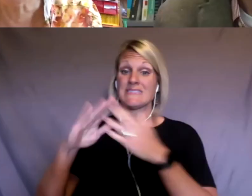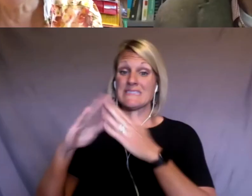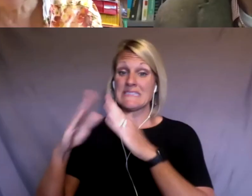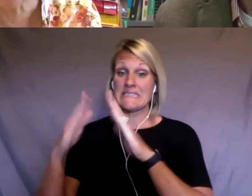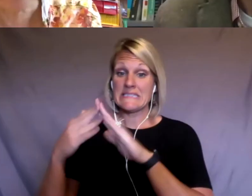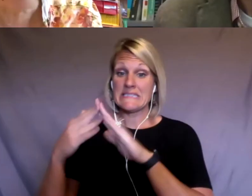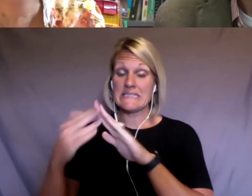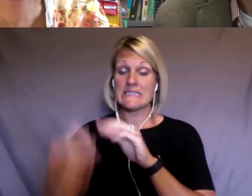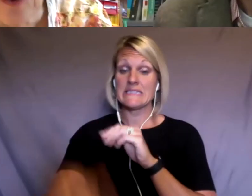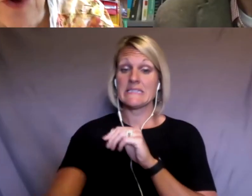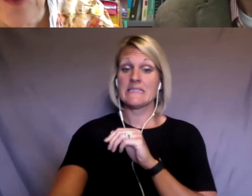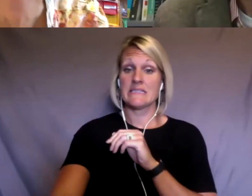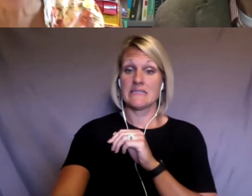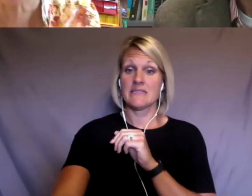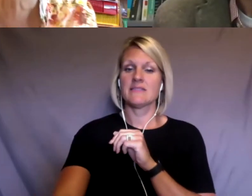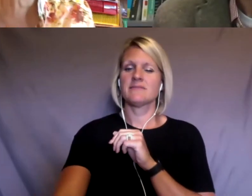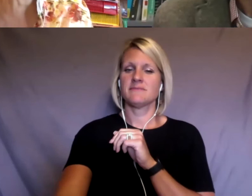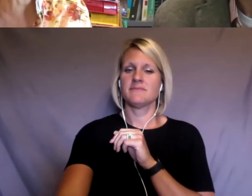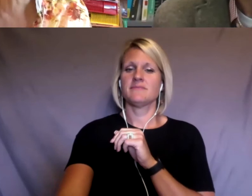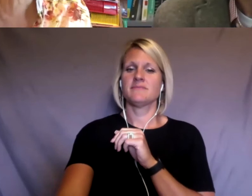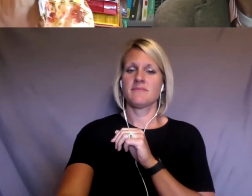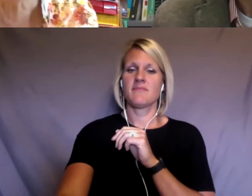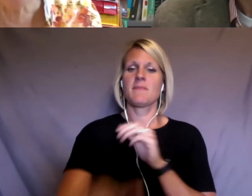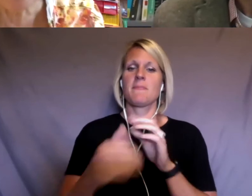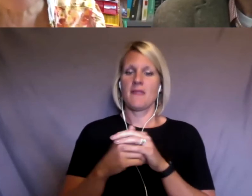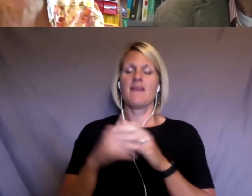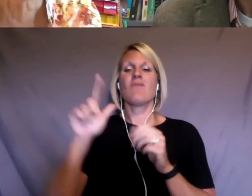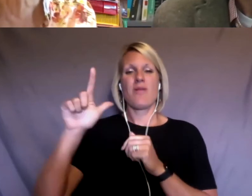in Latin America, but also Los Angeles, and